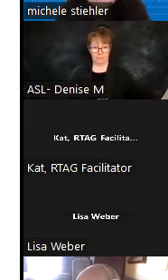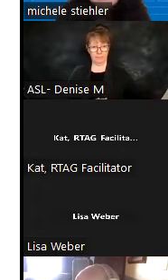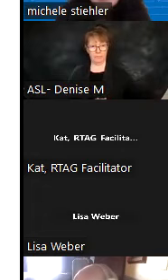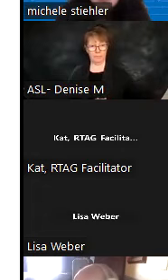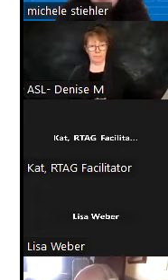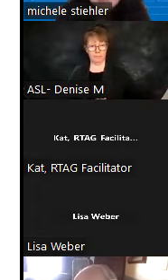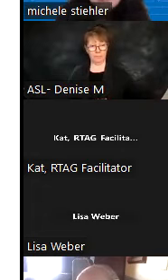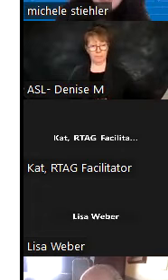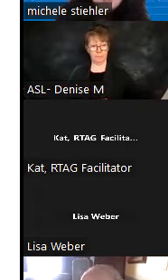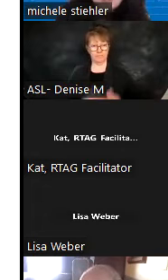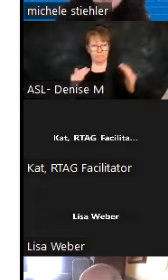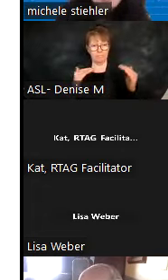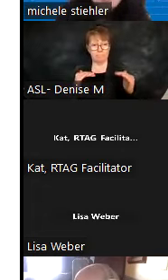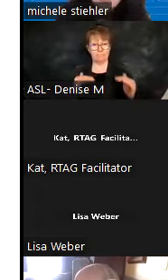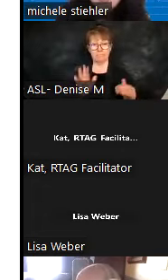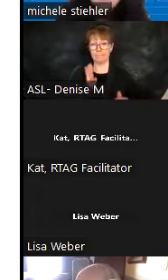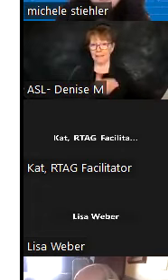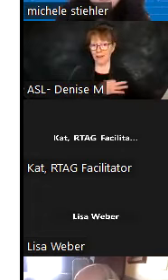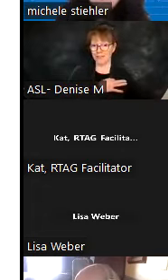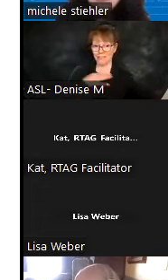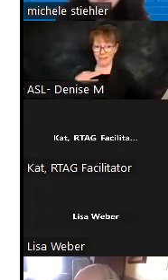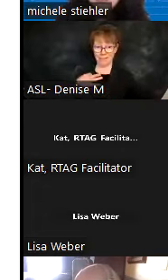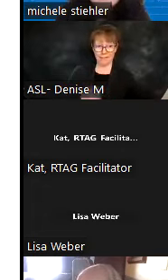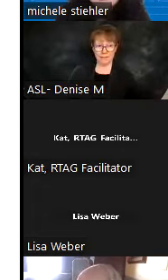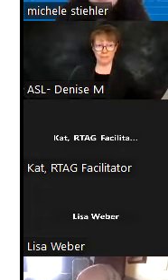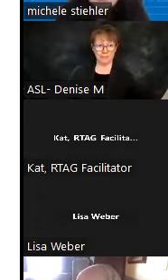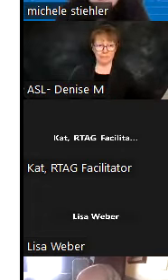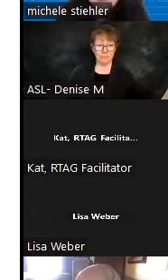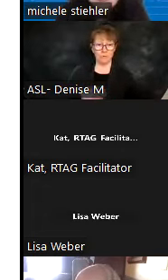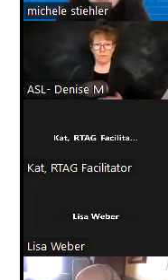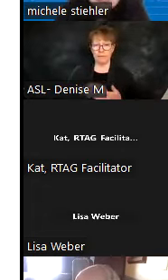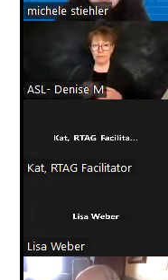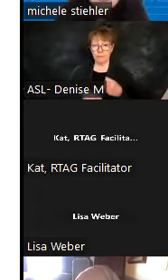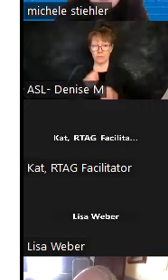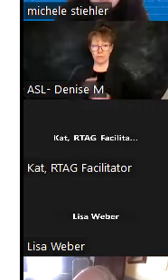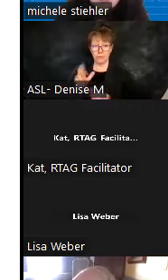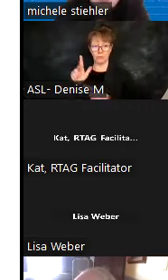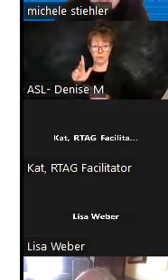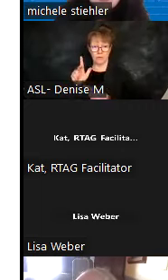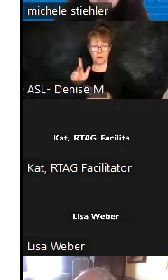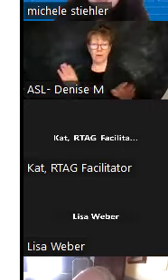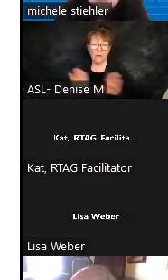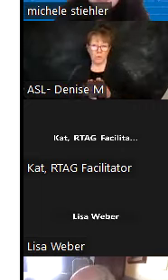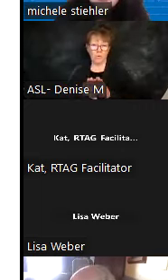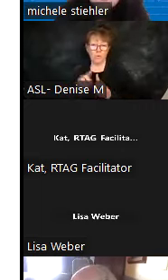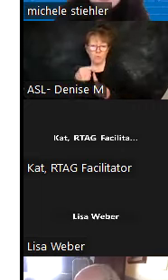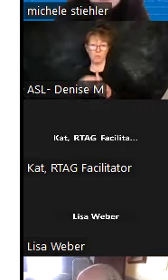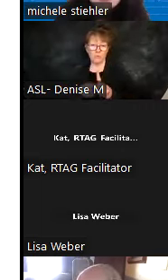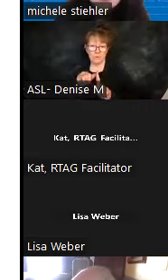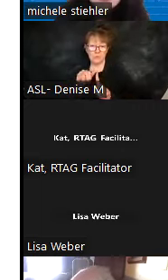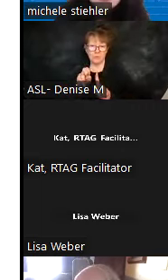This is an update on RIDE staffing. For fiscal year 23, which ends in June, we have 19